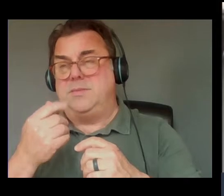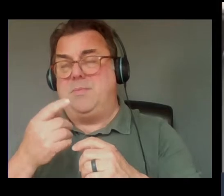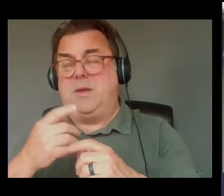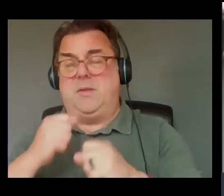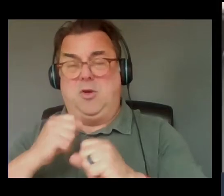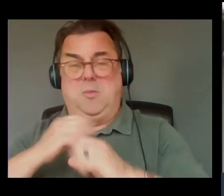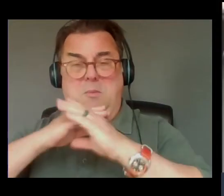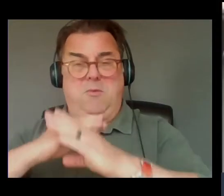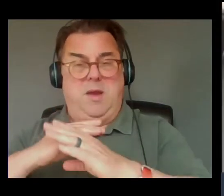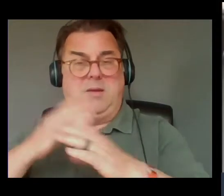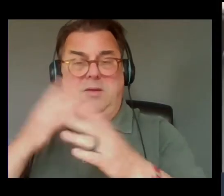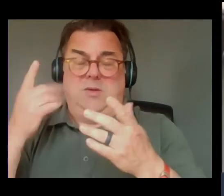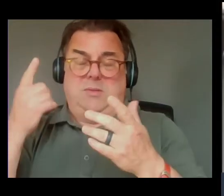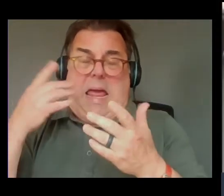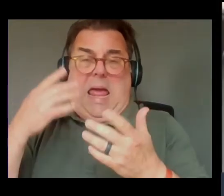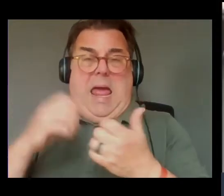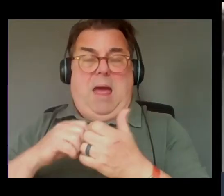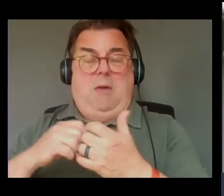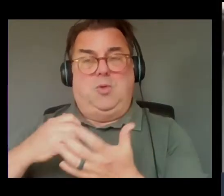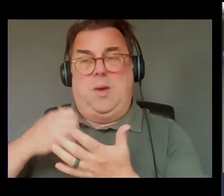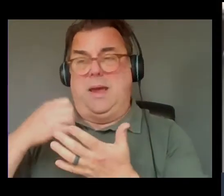cost reasons. How do I take advantage of